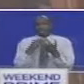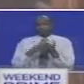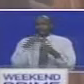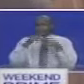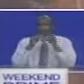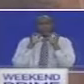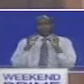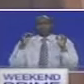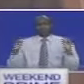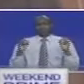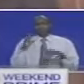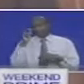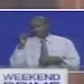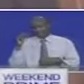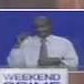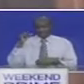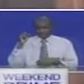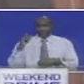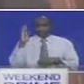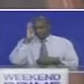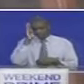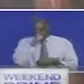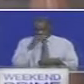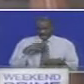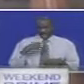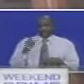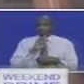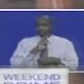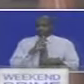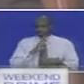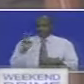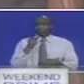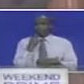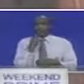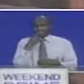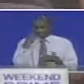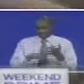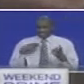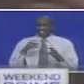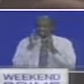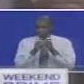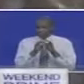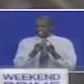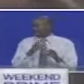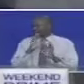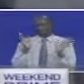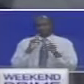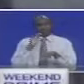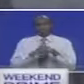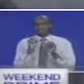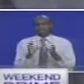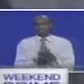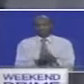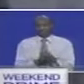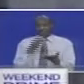Gishu, Trans Nzoia, Bungoma and West Pokot governments, however, dismissed the report as being sensational.